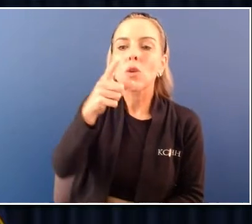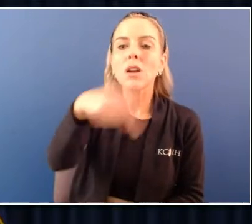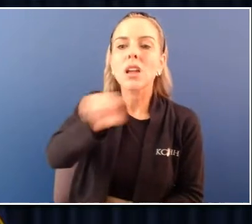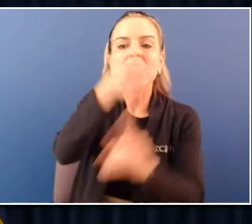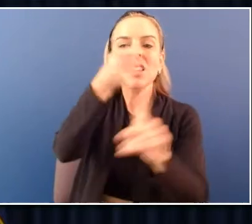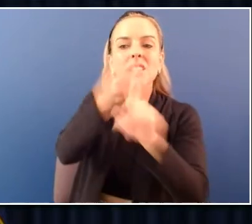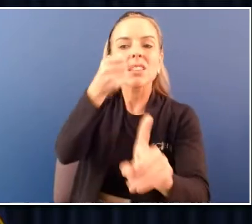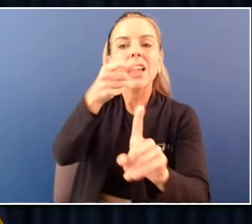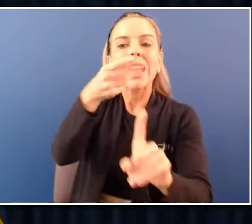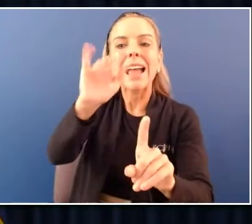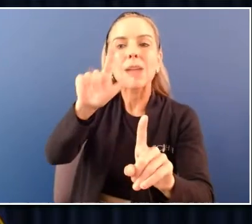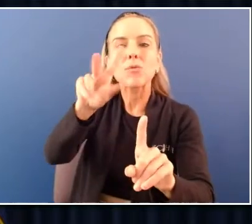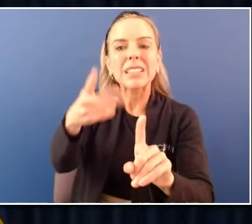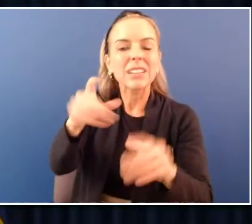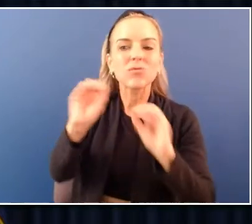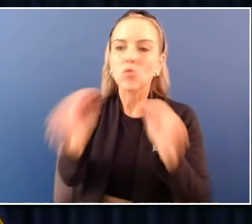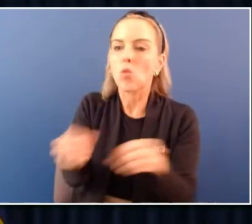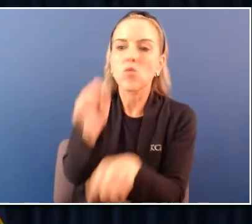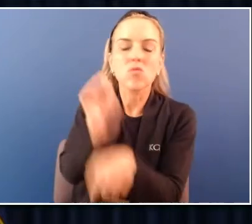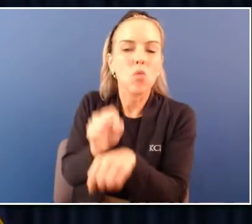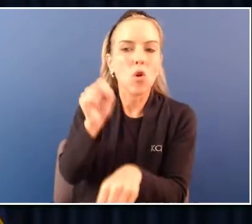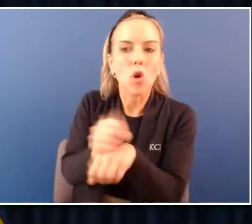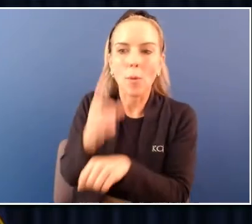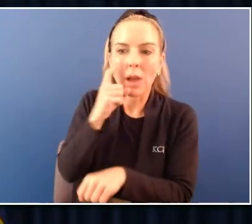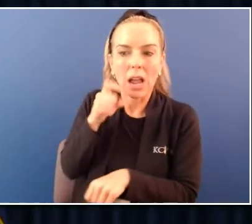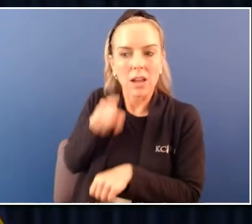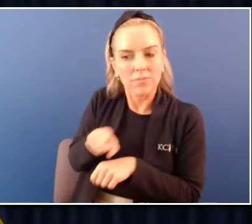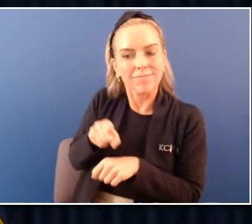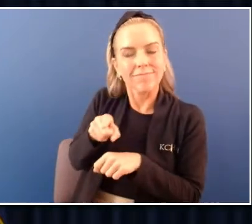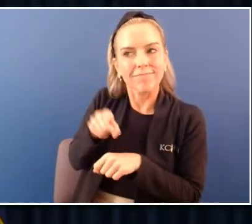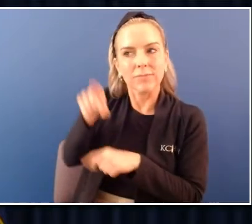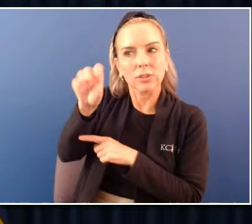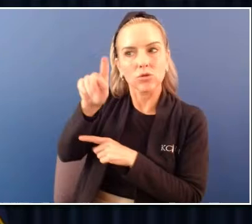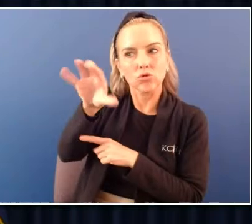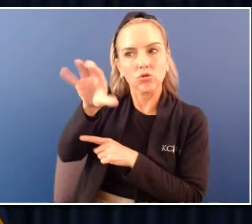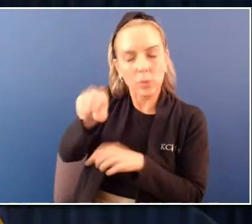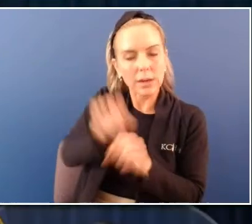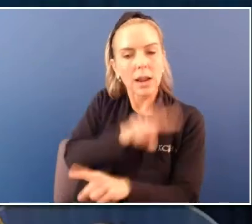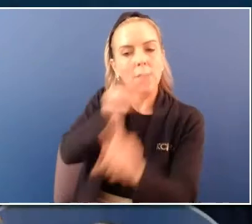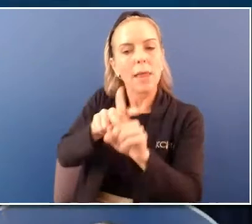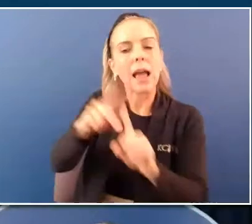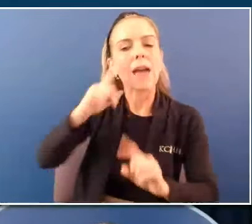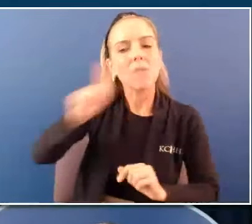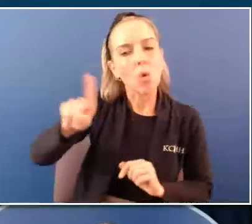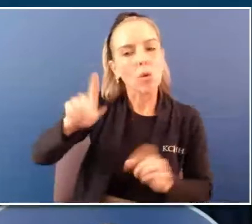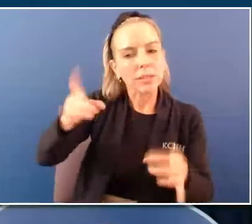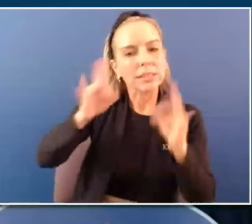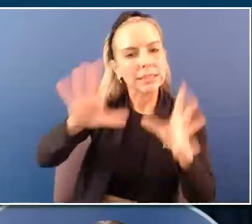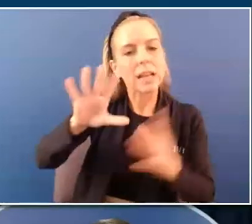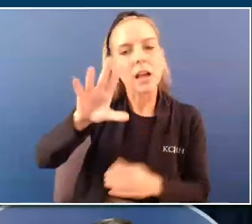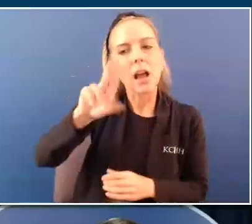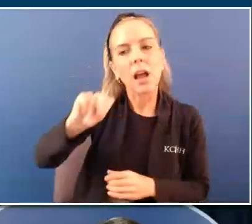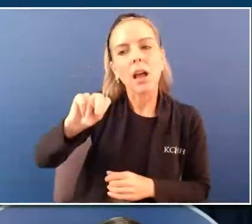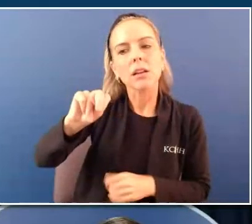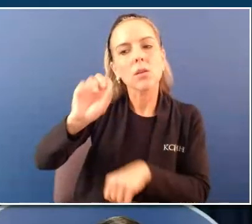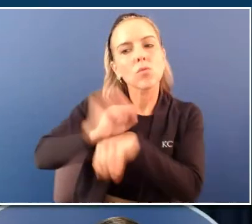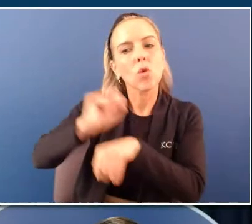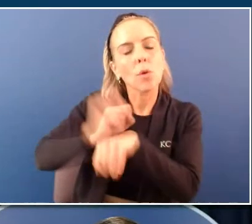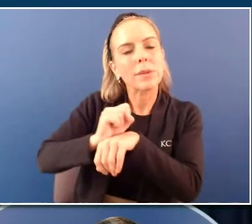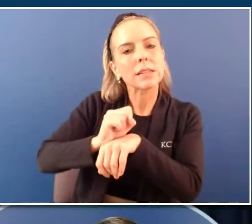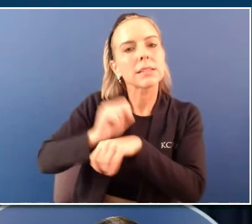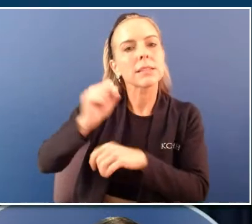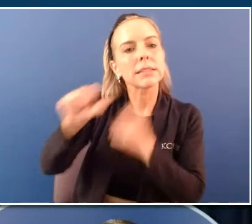April 2nd storms. You may be eligible to apply for disaster unemployment assistance benefits through the Kentucky Office